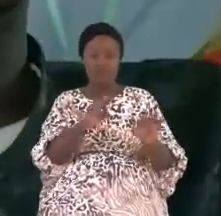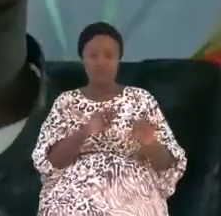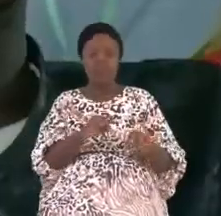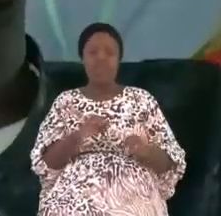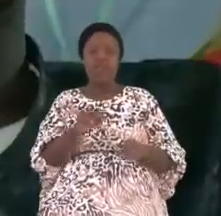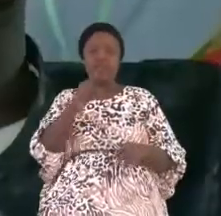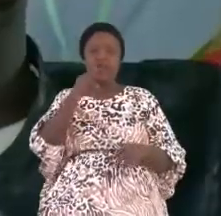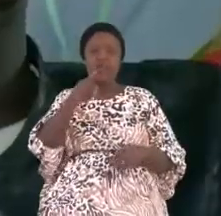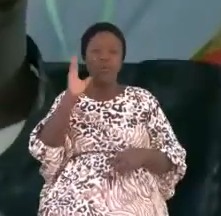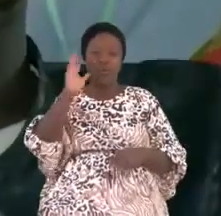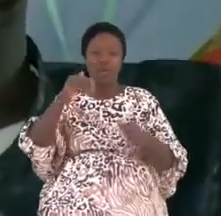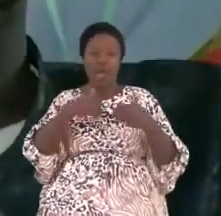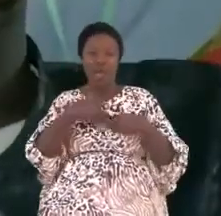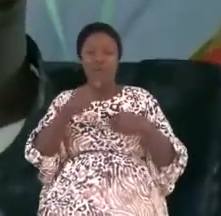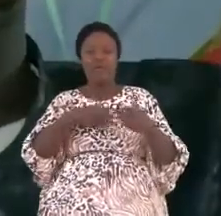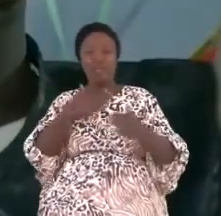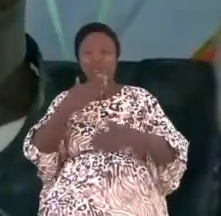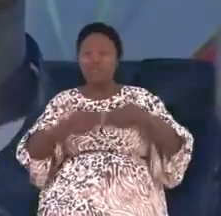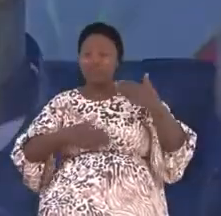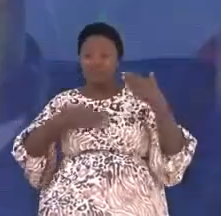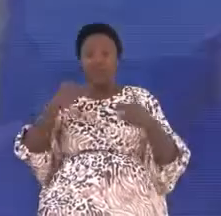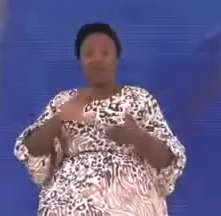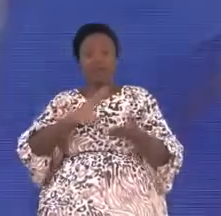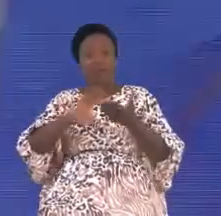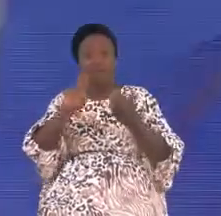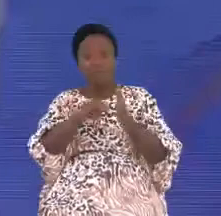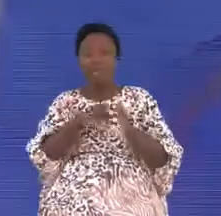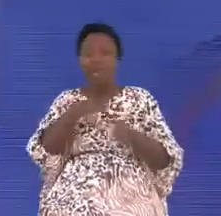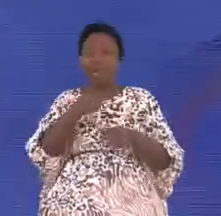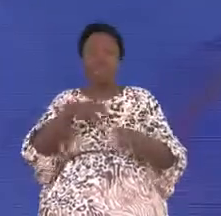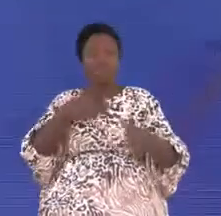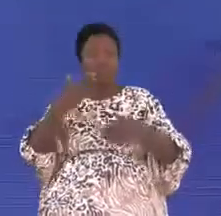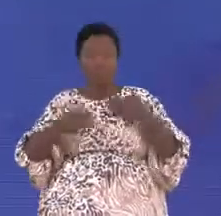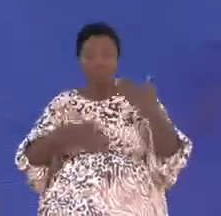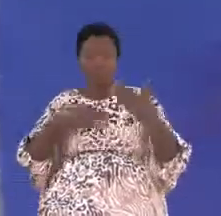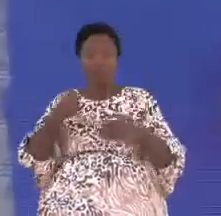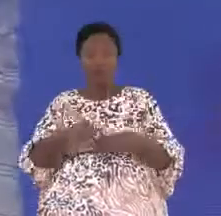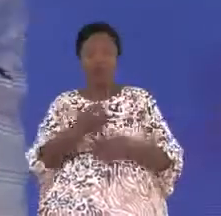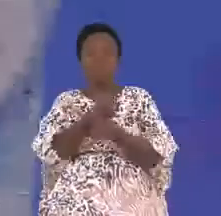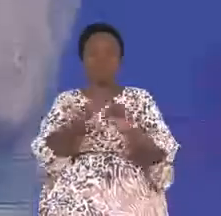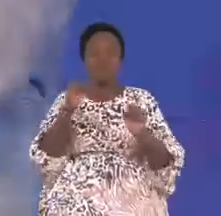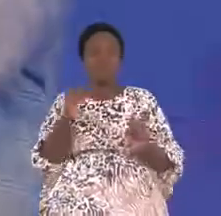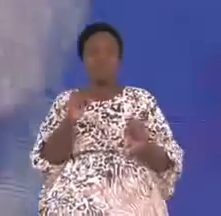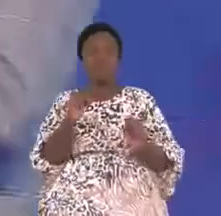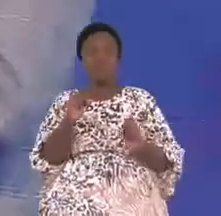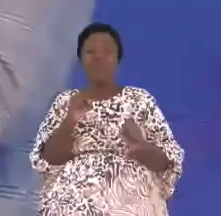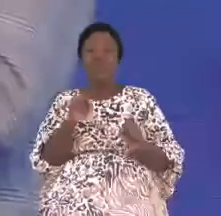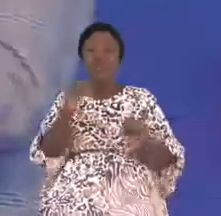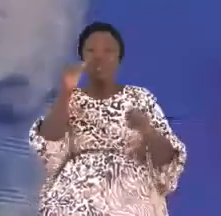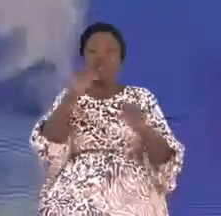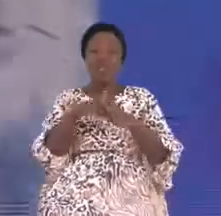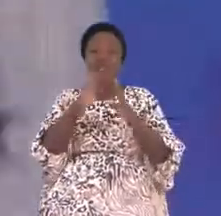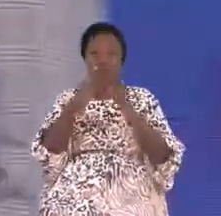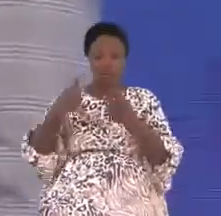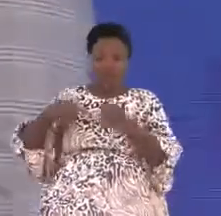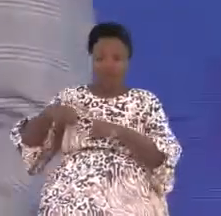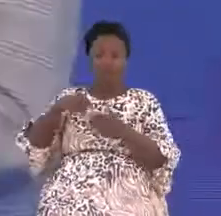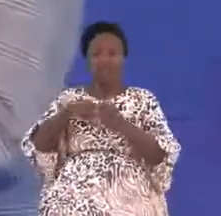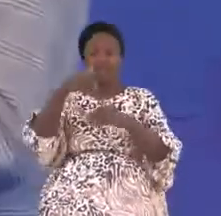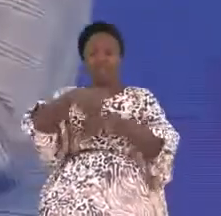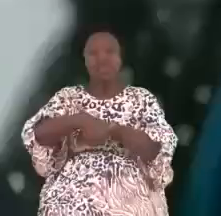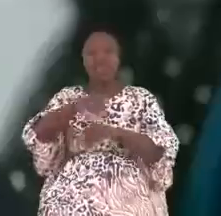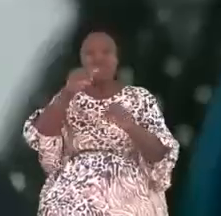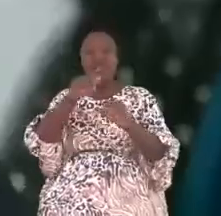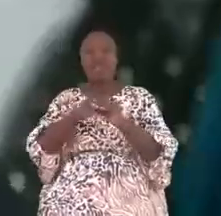the joy of forgiveness and the joy of salvation in your heart tonight in